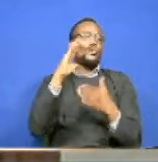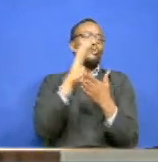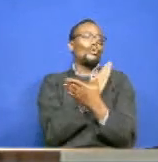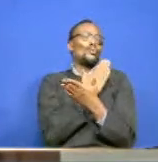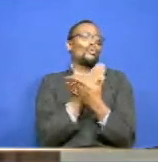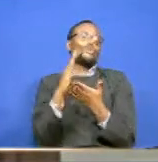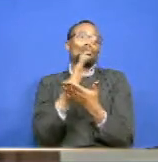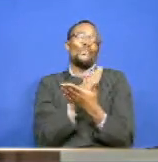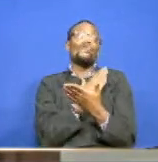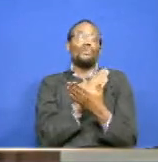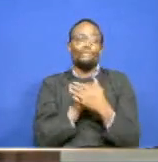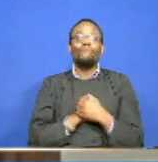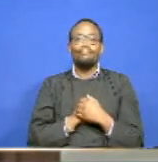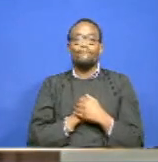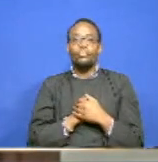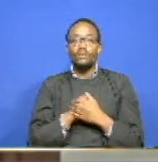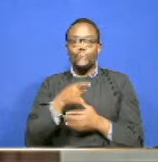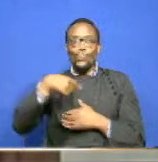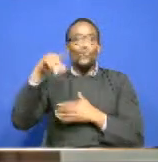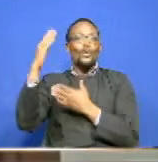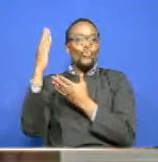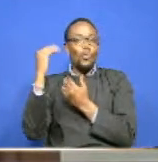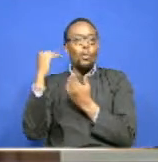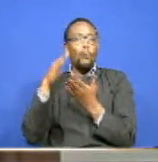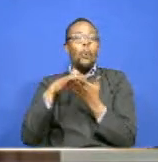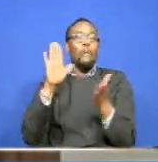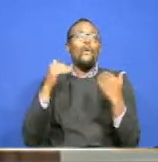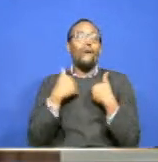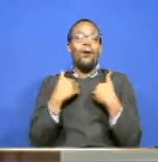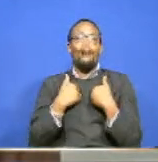piece. We are looking forward for more.